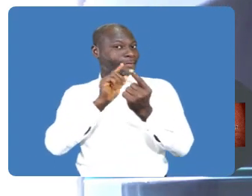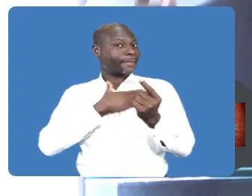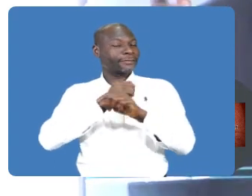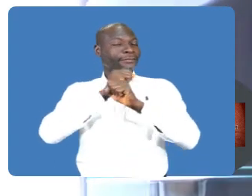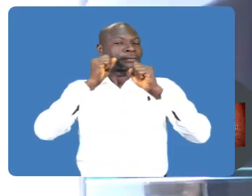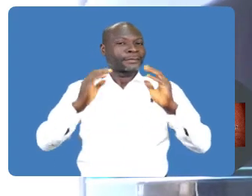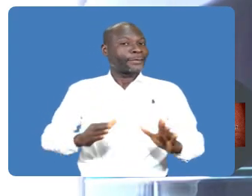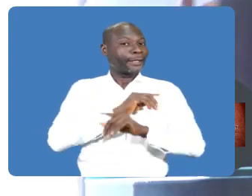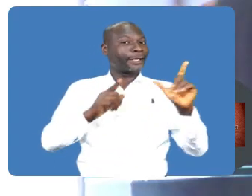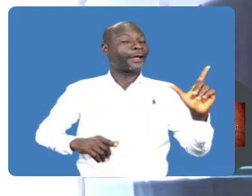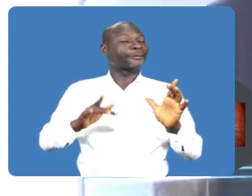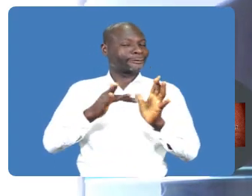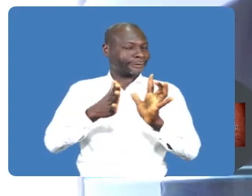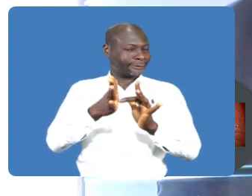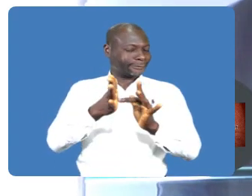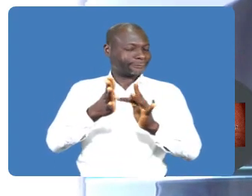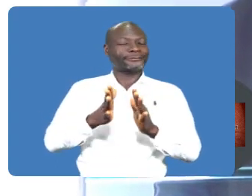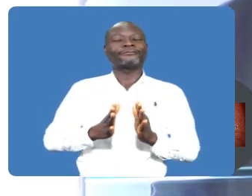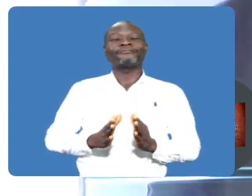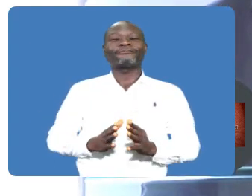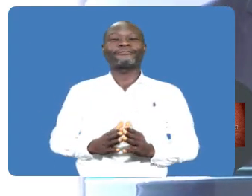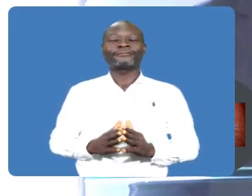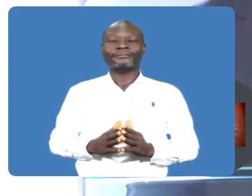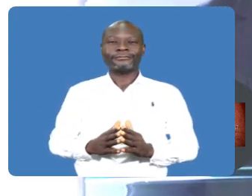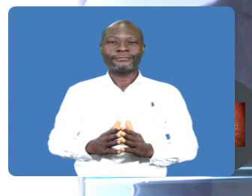met my Savior, the Lord Jesus.